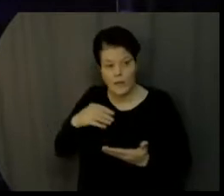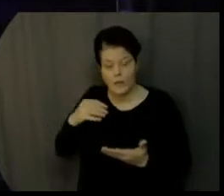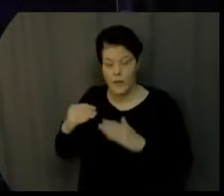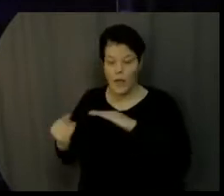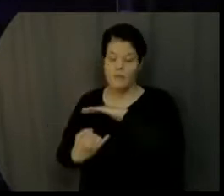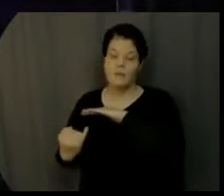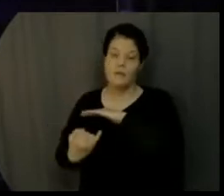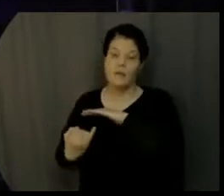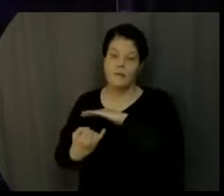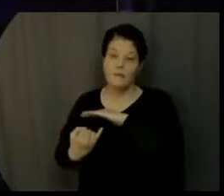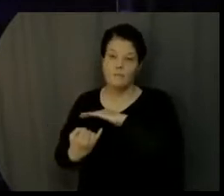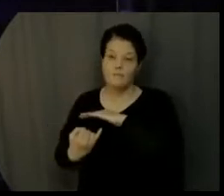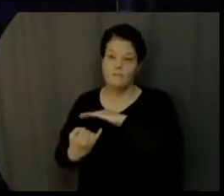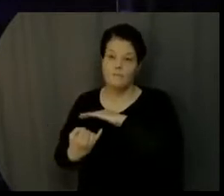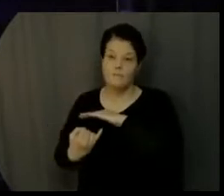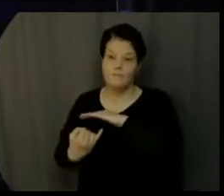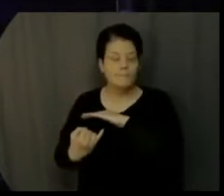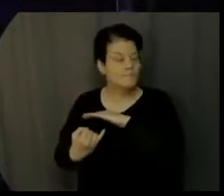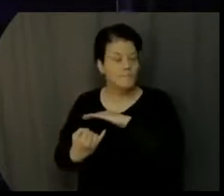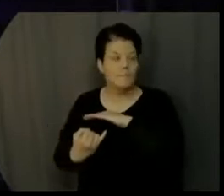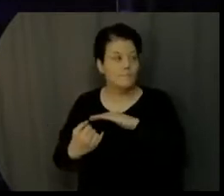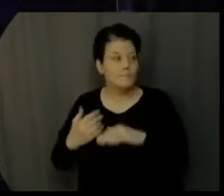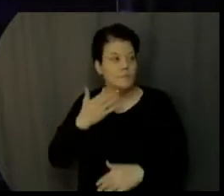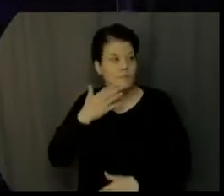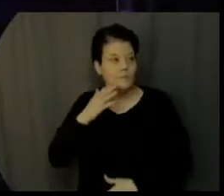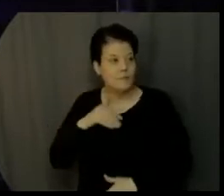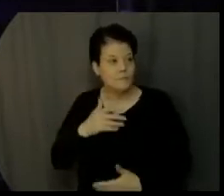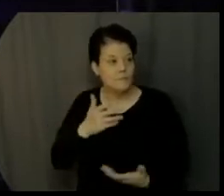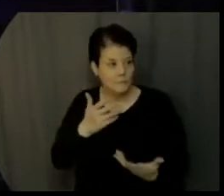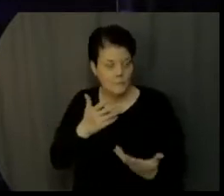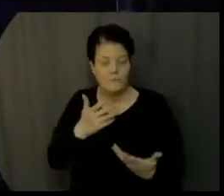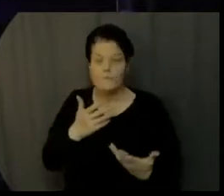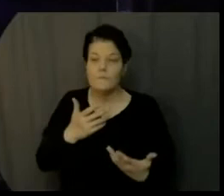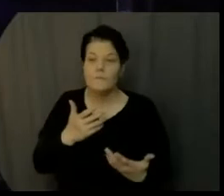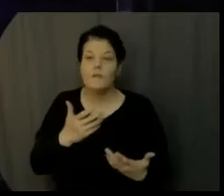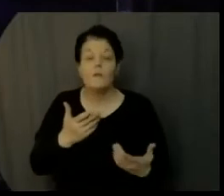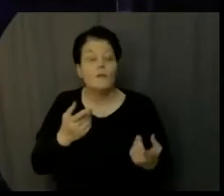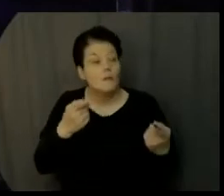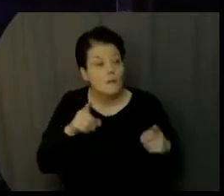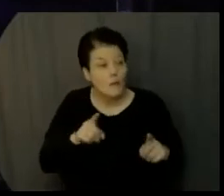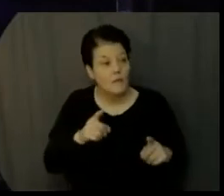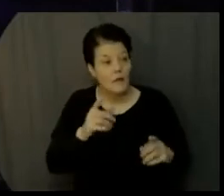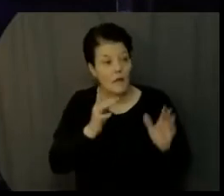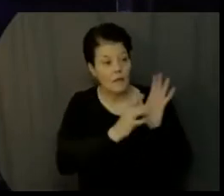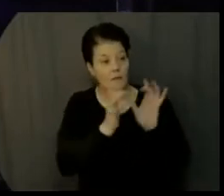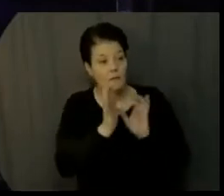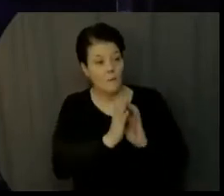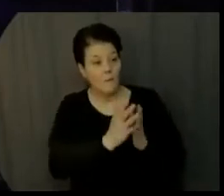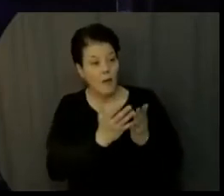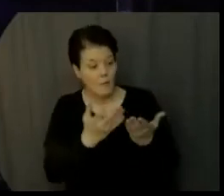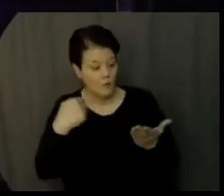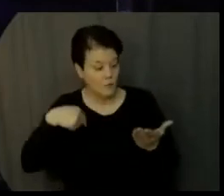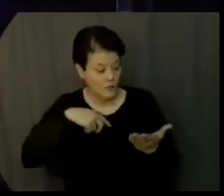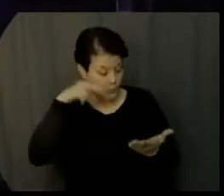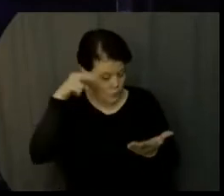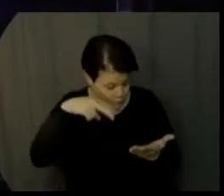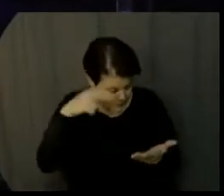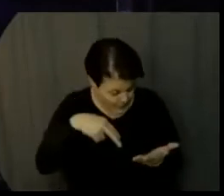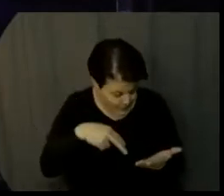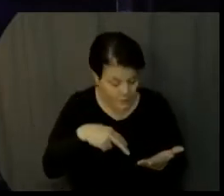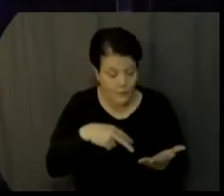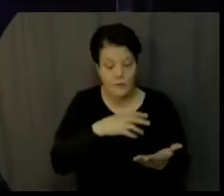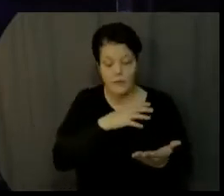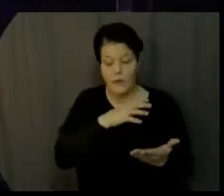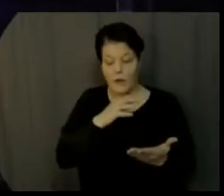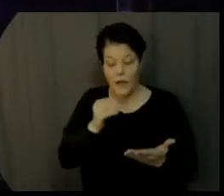not read and processed and digested in community. This is not a tool that you use to prove that you're right. This is